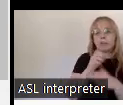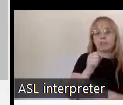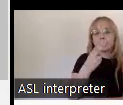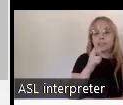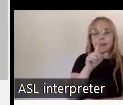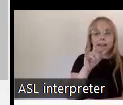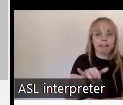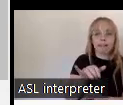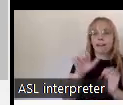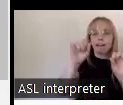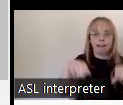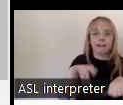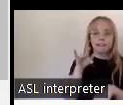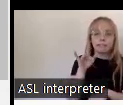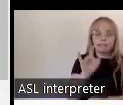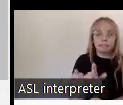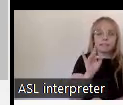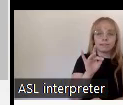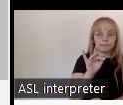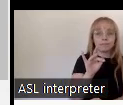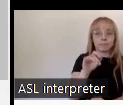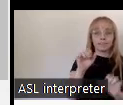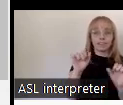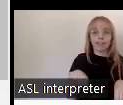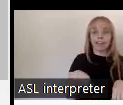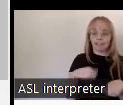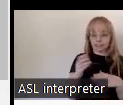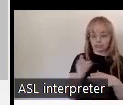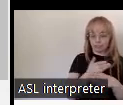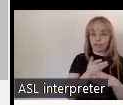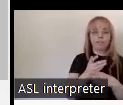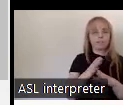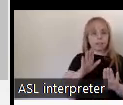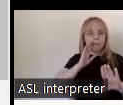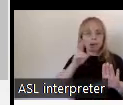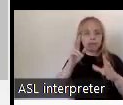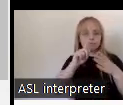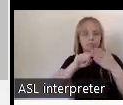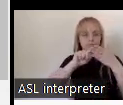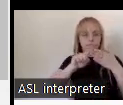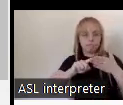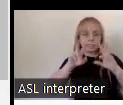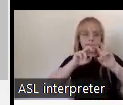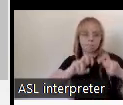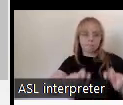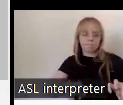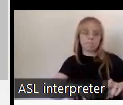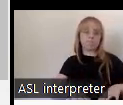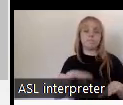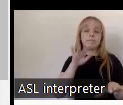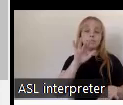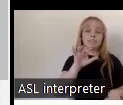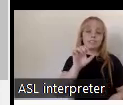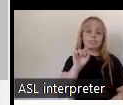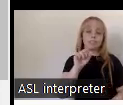on here and be able to share that. In fact, let's look at that. When I click on share,